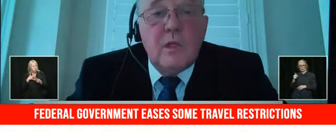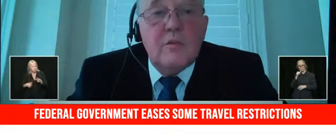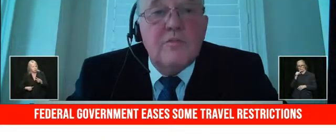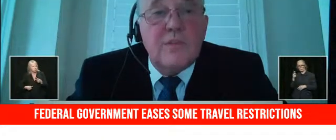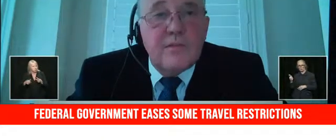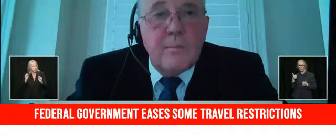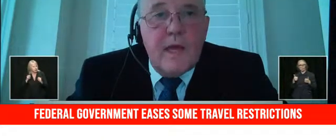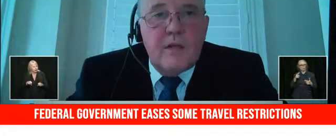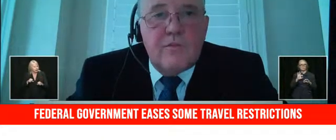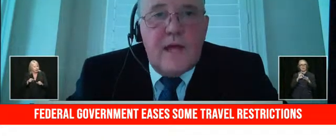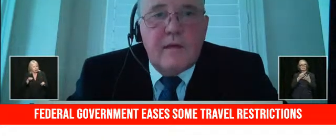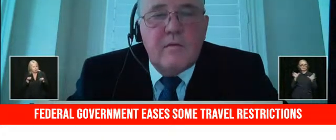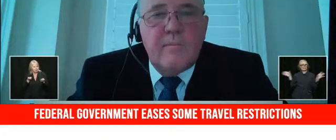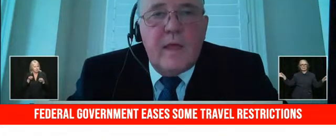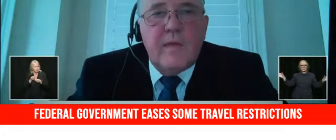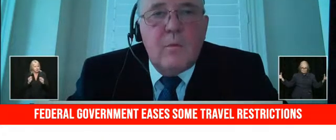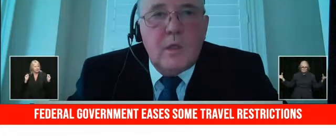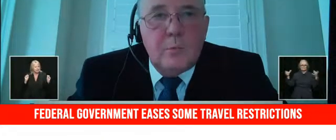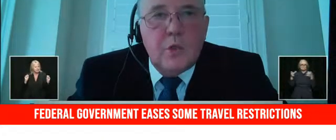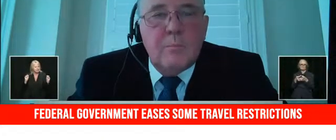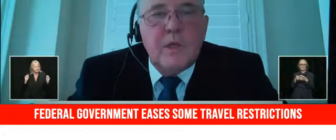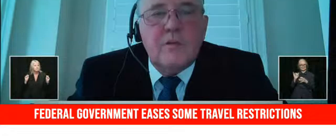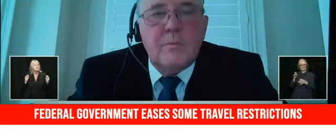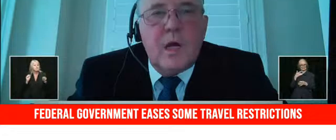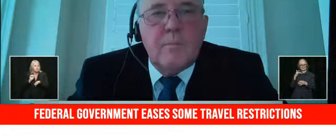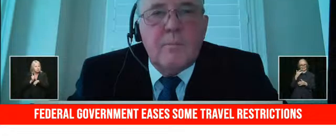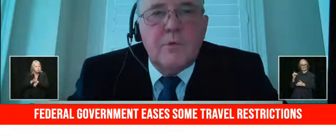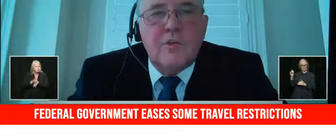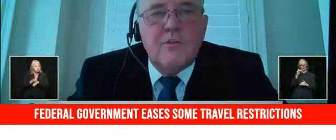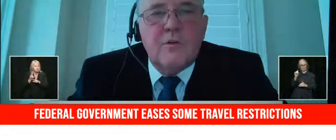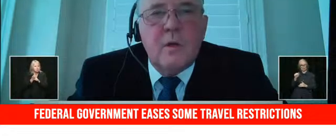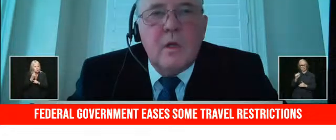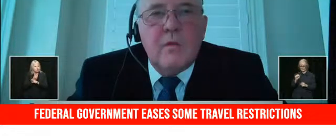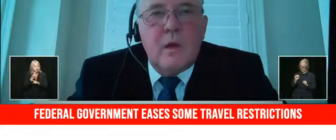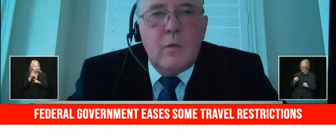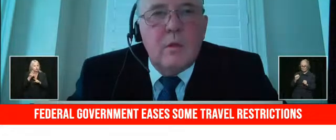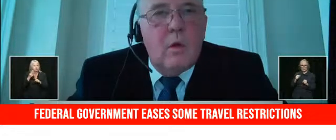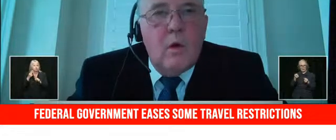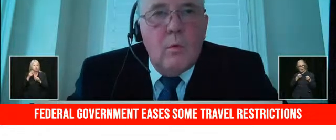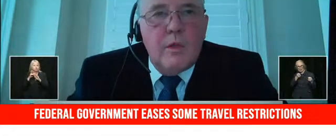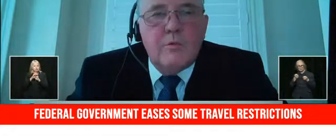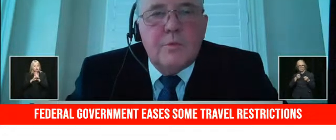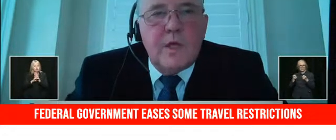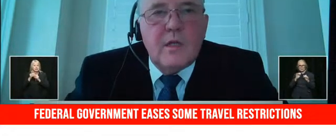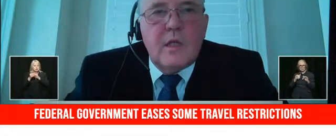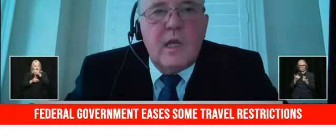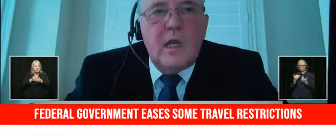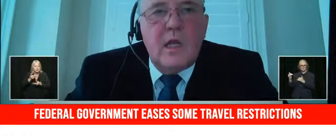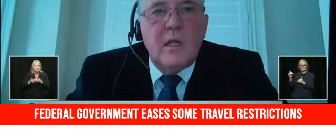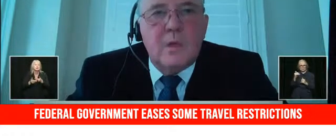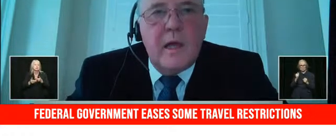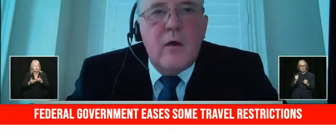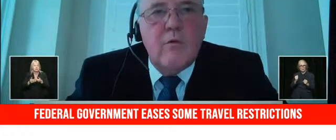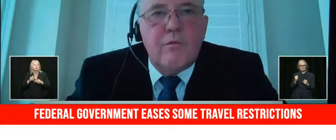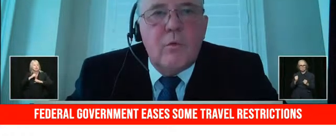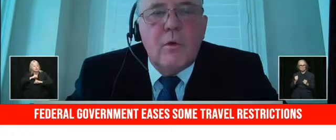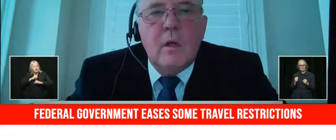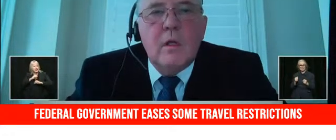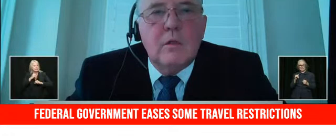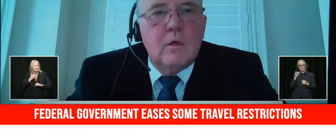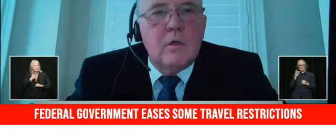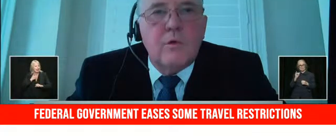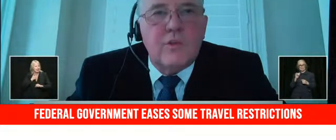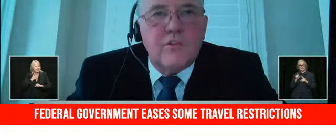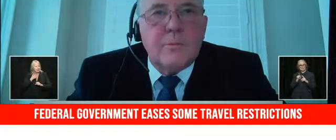can safely manage that, and that we can put in place a procedure that will always protect Canadians but allow